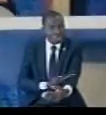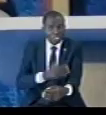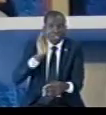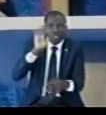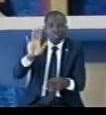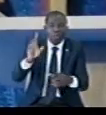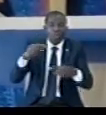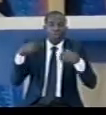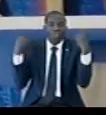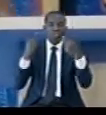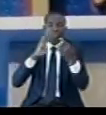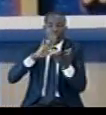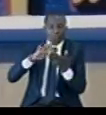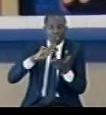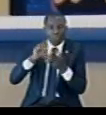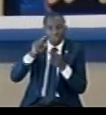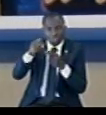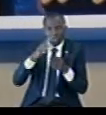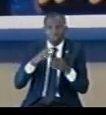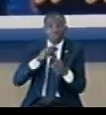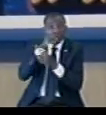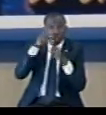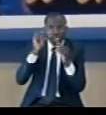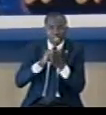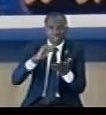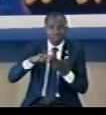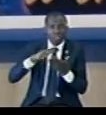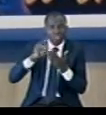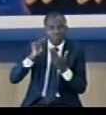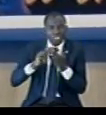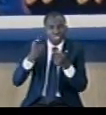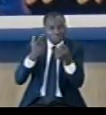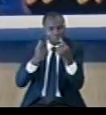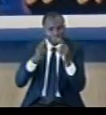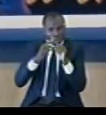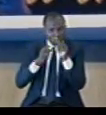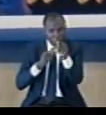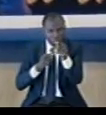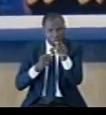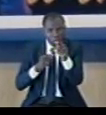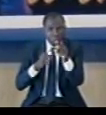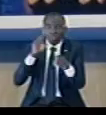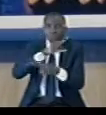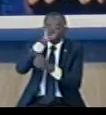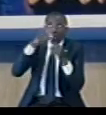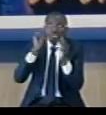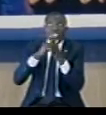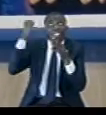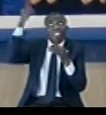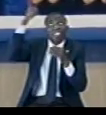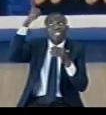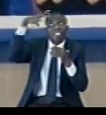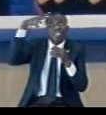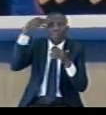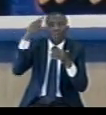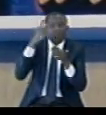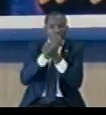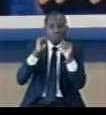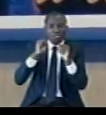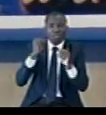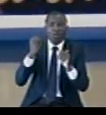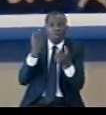be forgiven thee. And when that forgiveness comes, when that grace of salvation